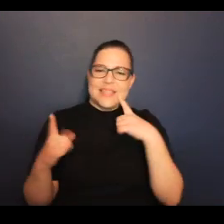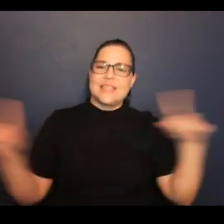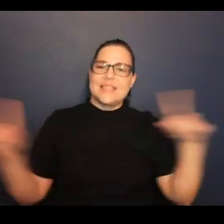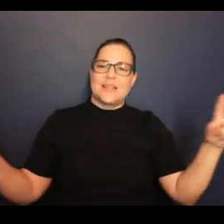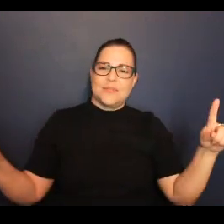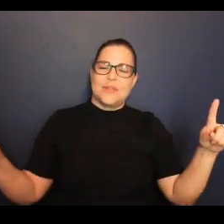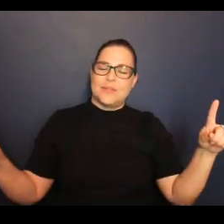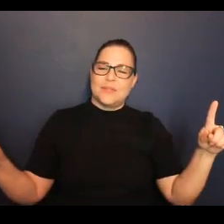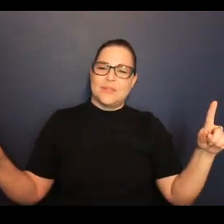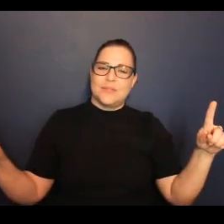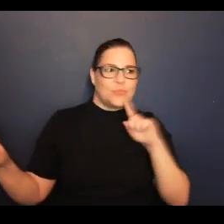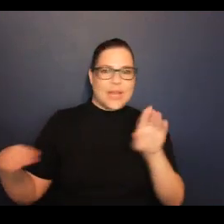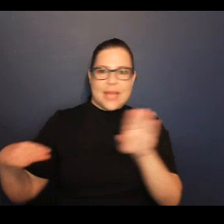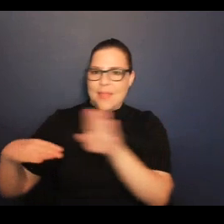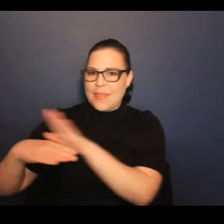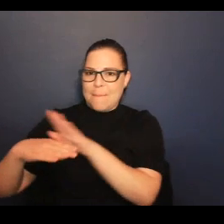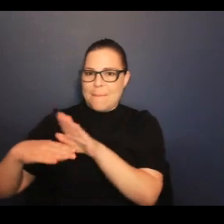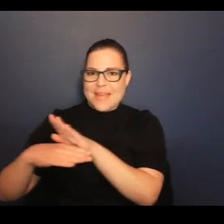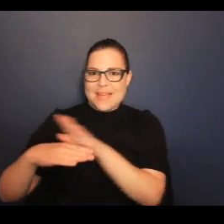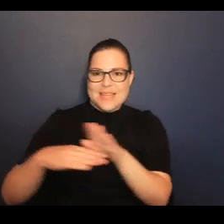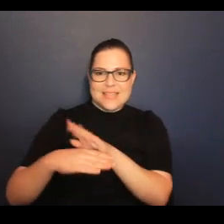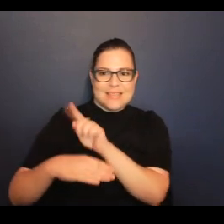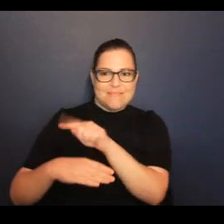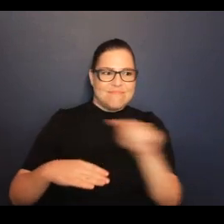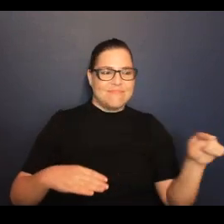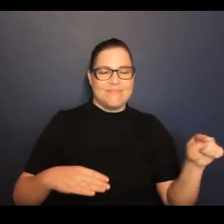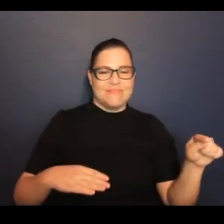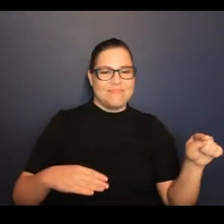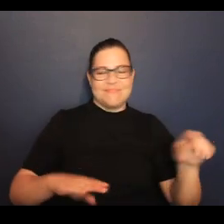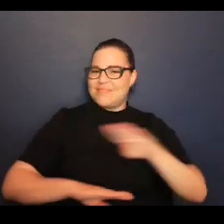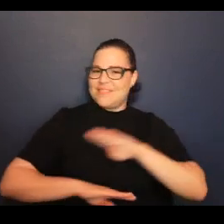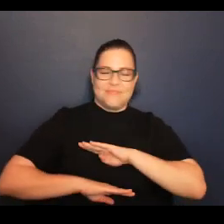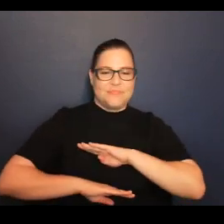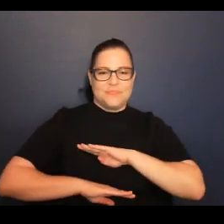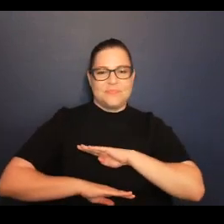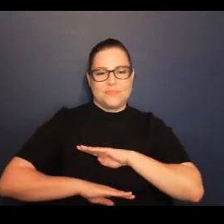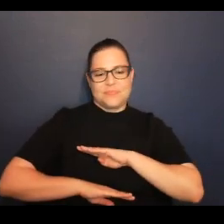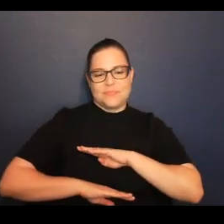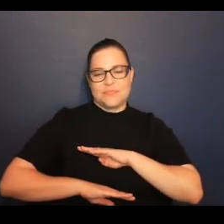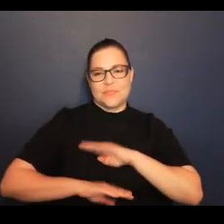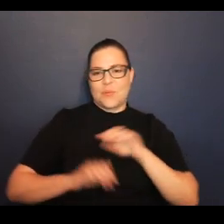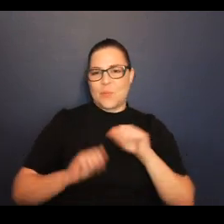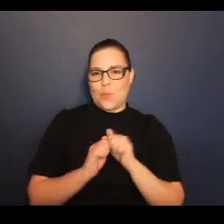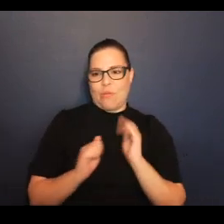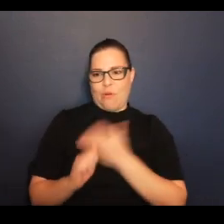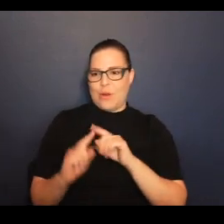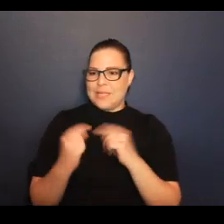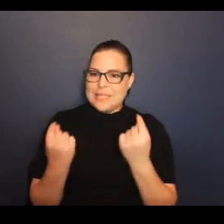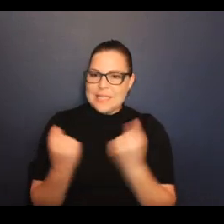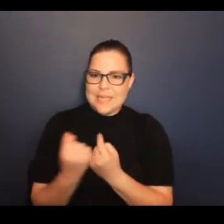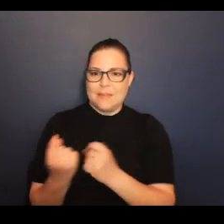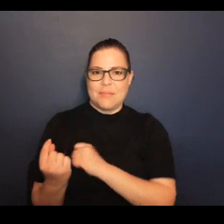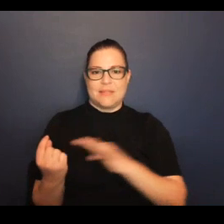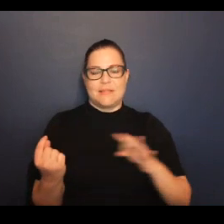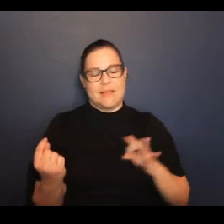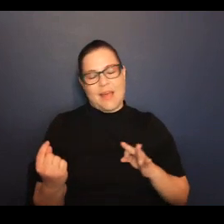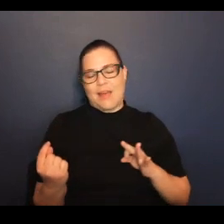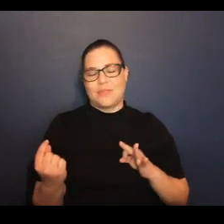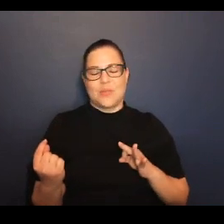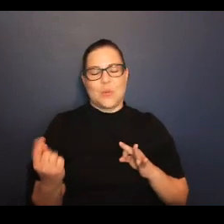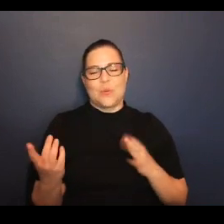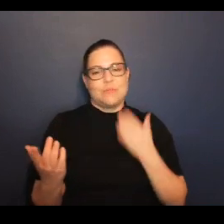our businesses, our local businesses are happy with our team. And